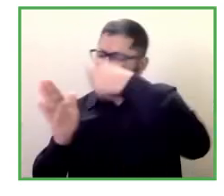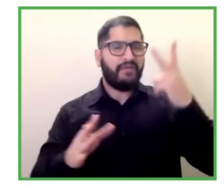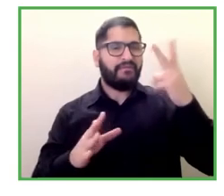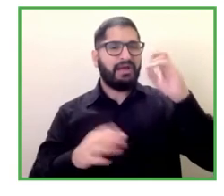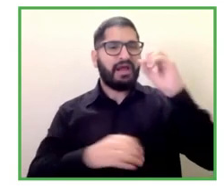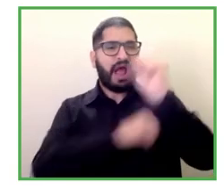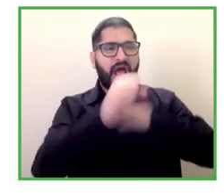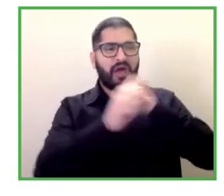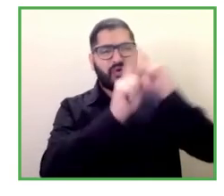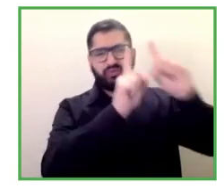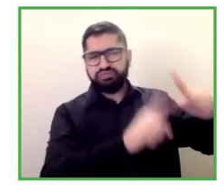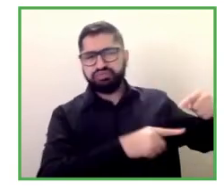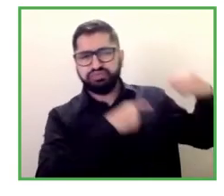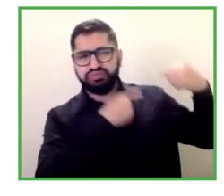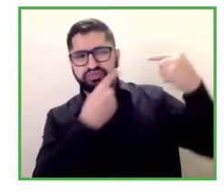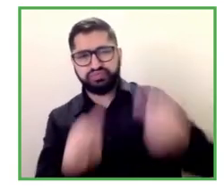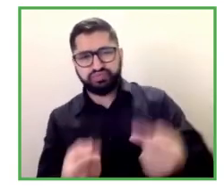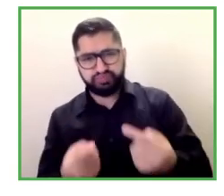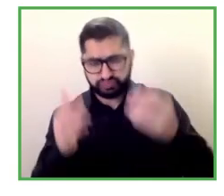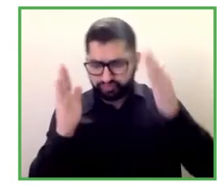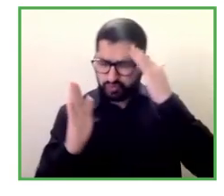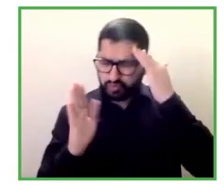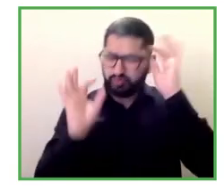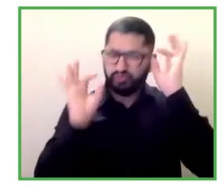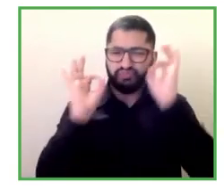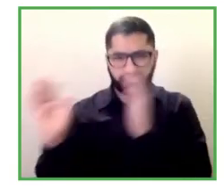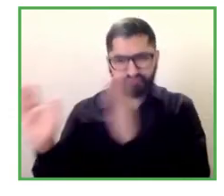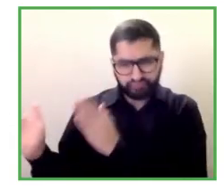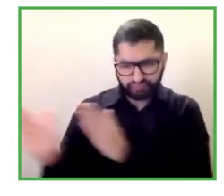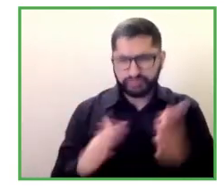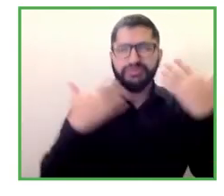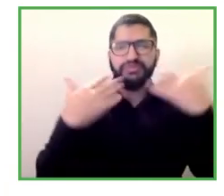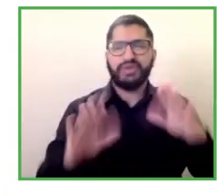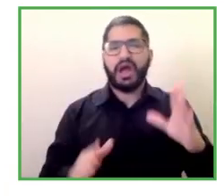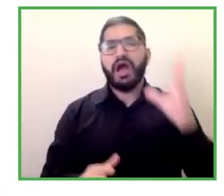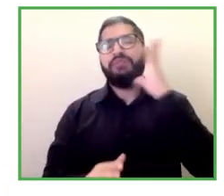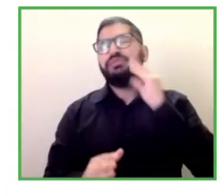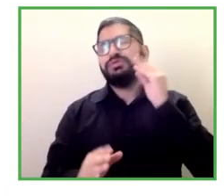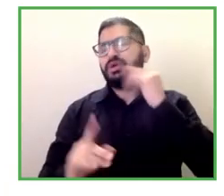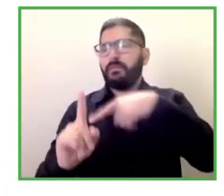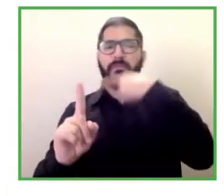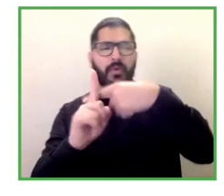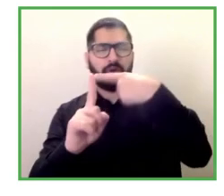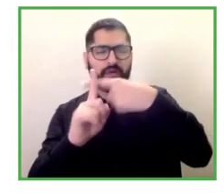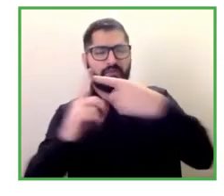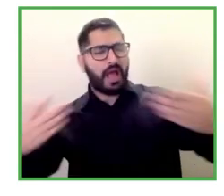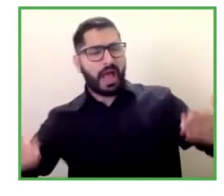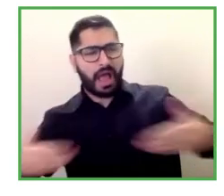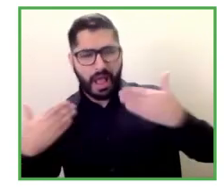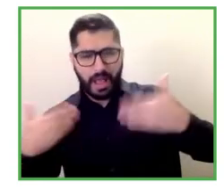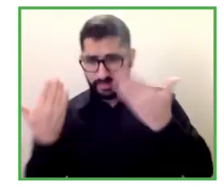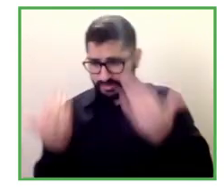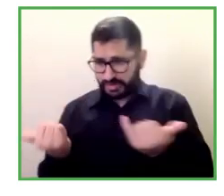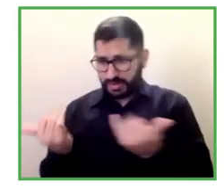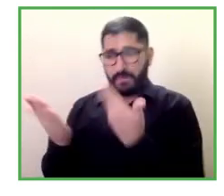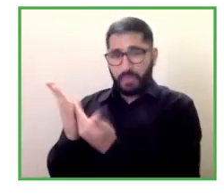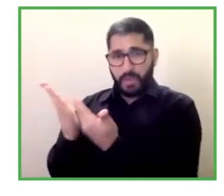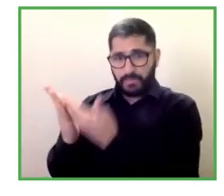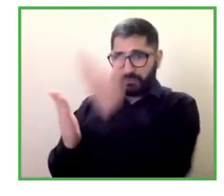years, so now we always receive different congratulations.